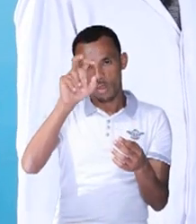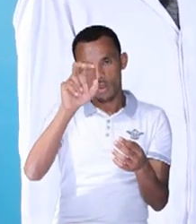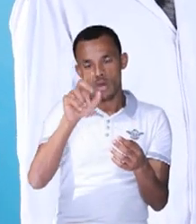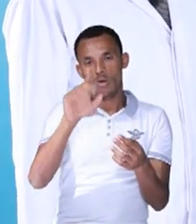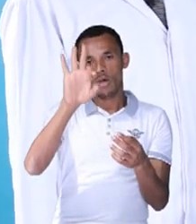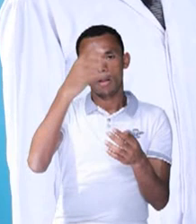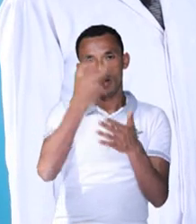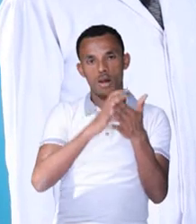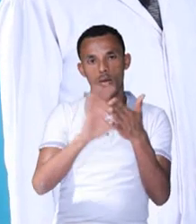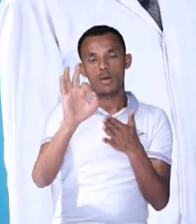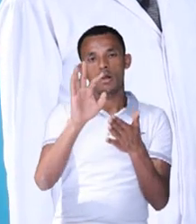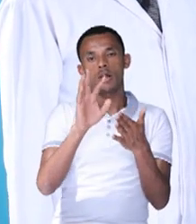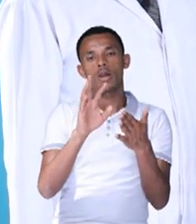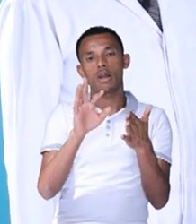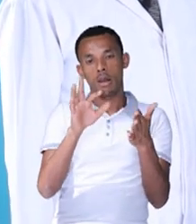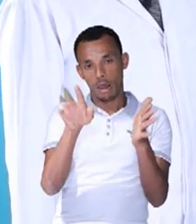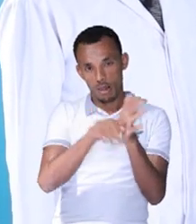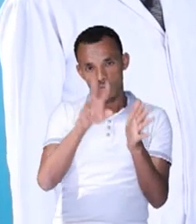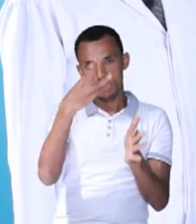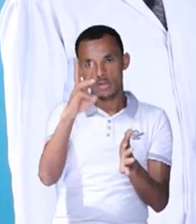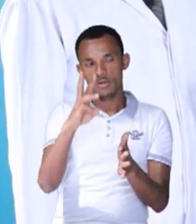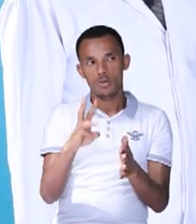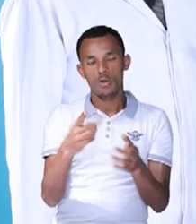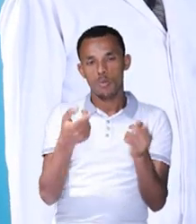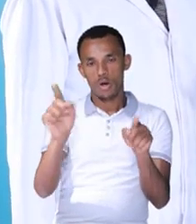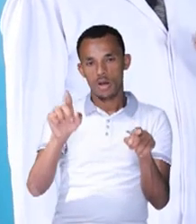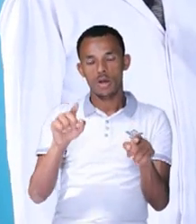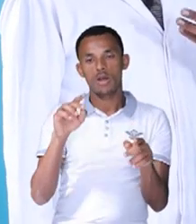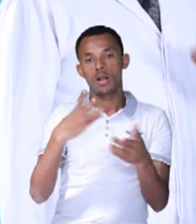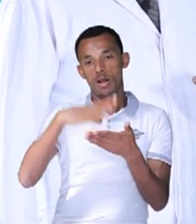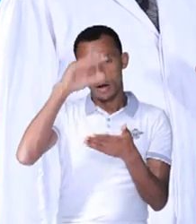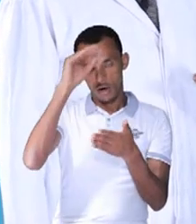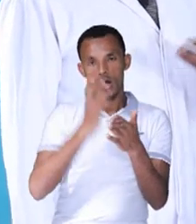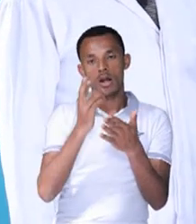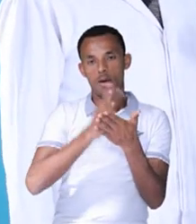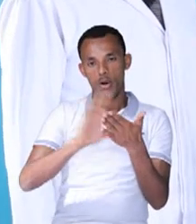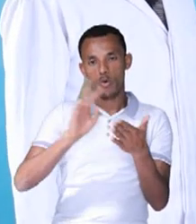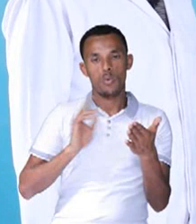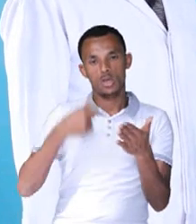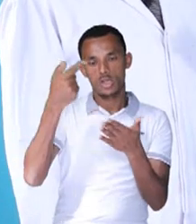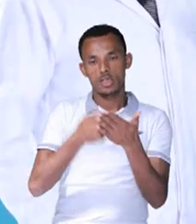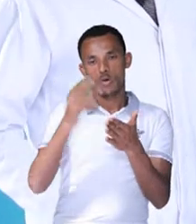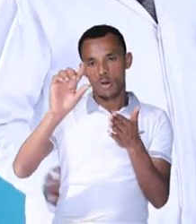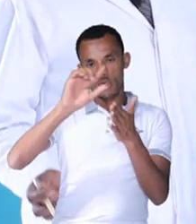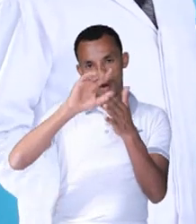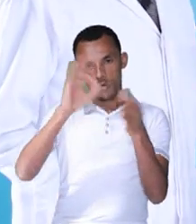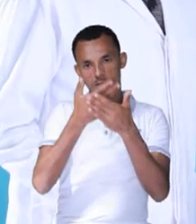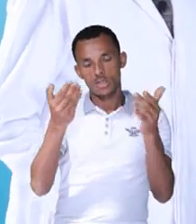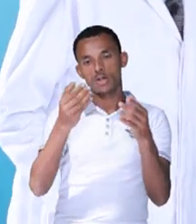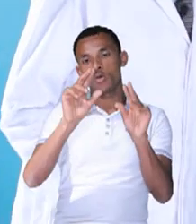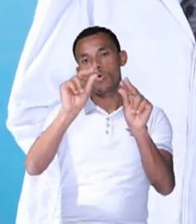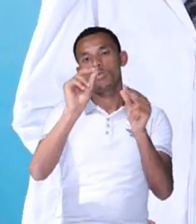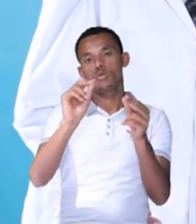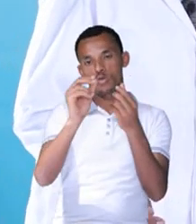have a number, negative 16. When you are learning about real numbers, we say this quadratic equation has no solution